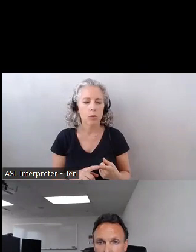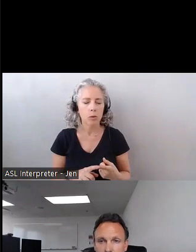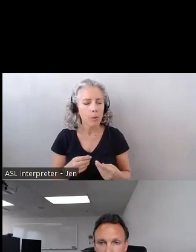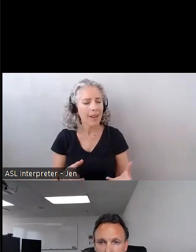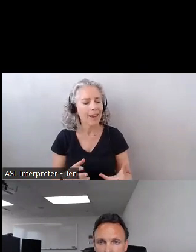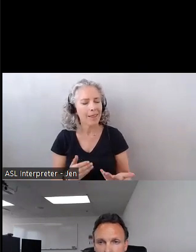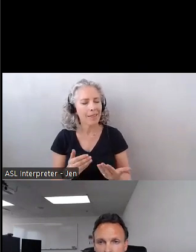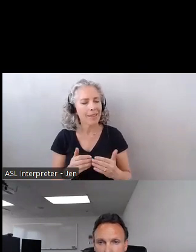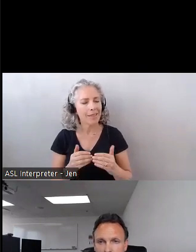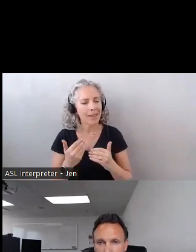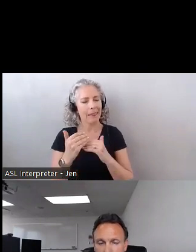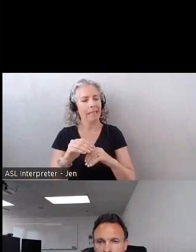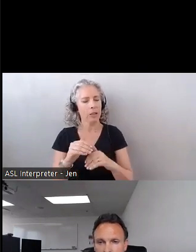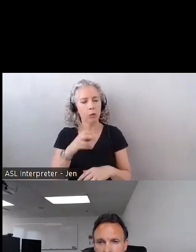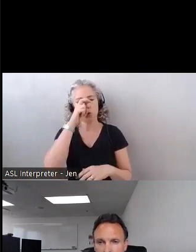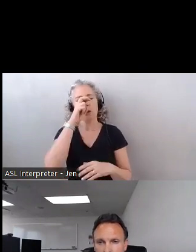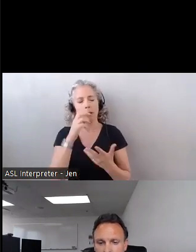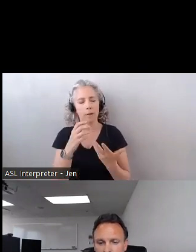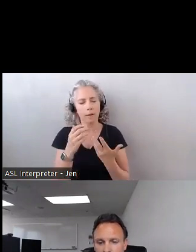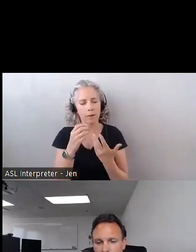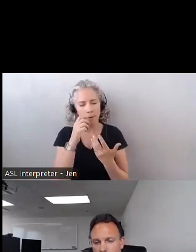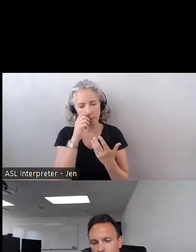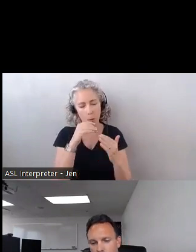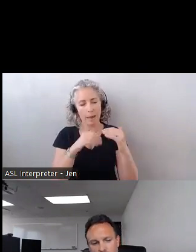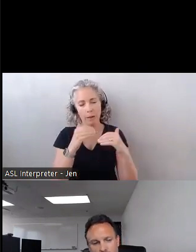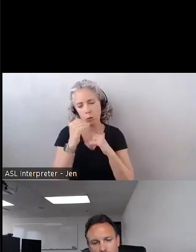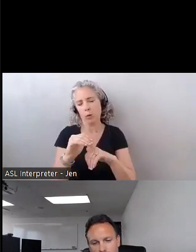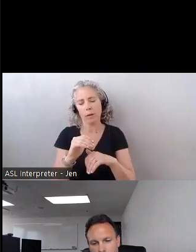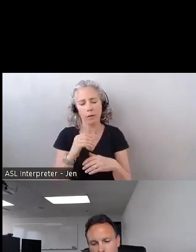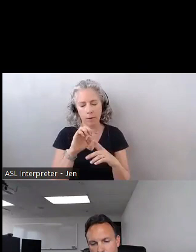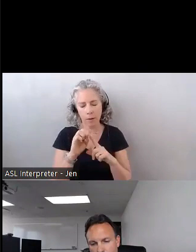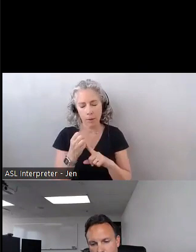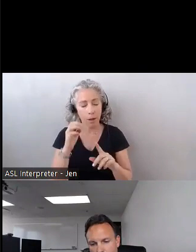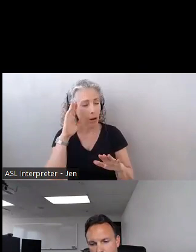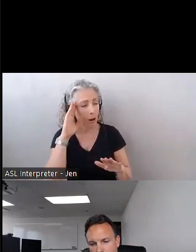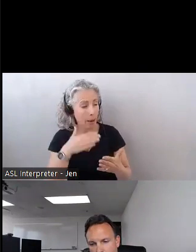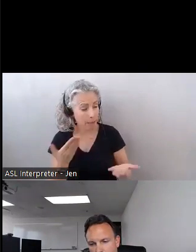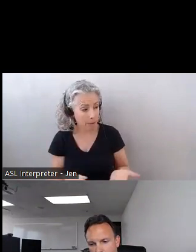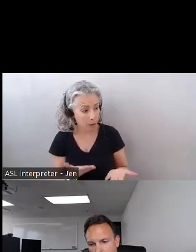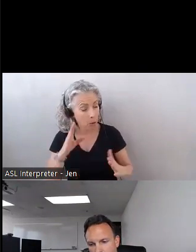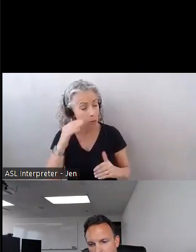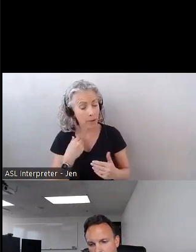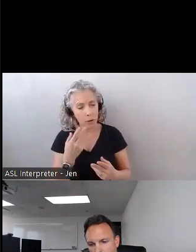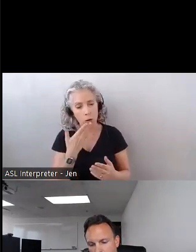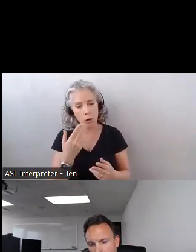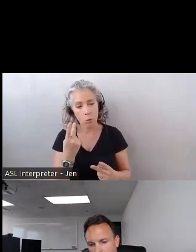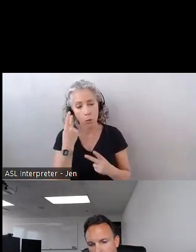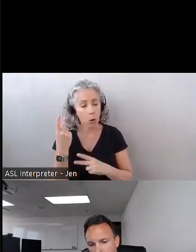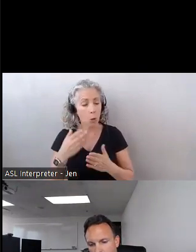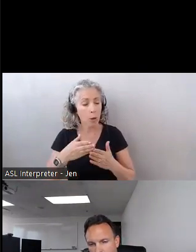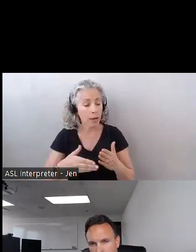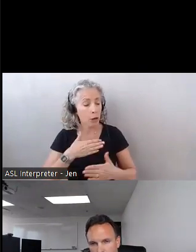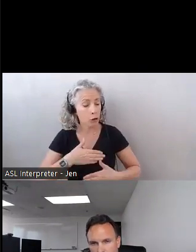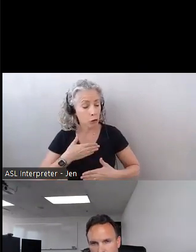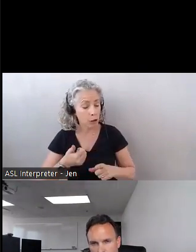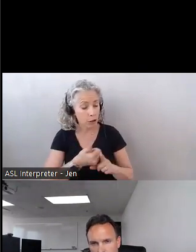environment. I'm really excited about being here. I hope everyone had a great Memorial Day weekend, a safe one, and enjoyed yourselves. And